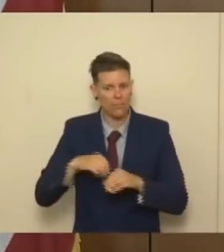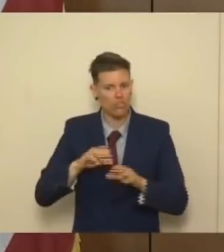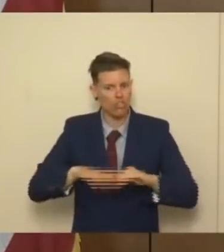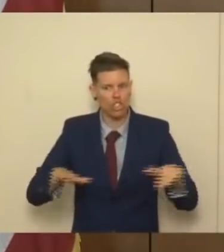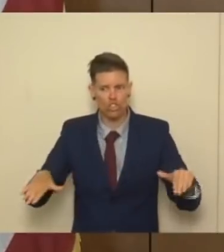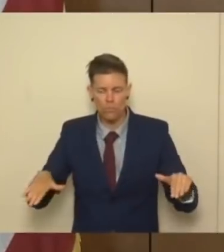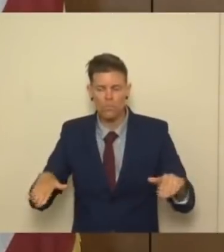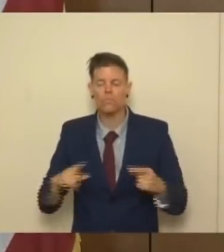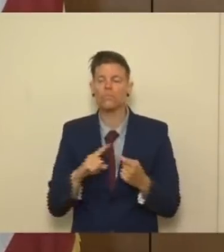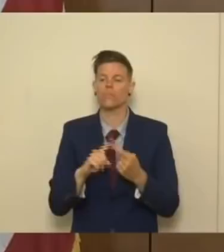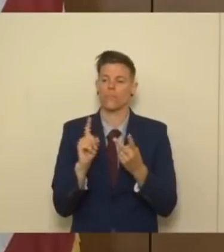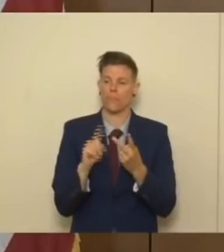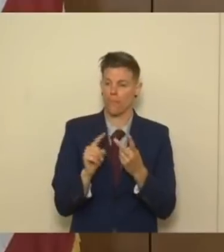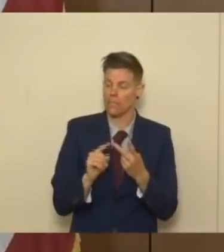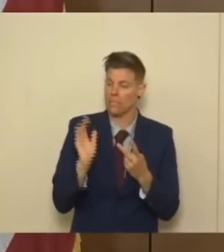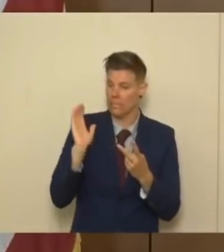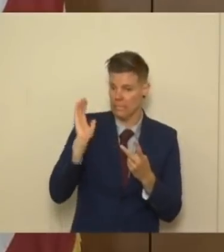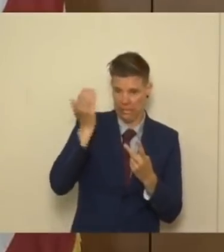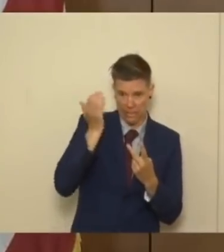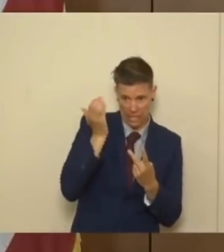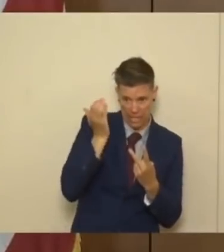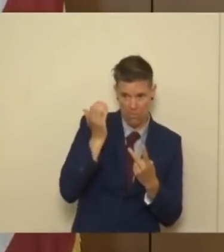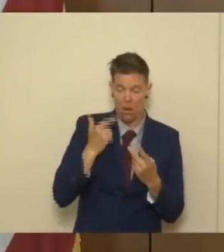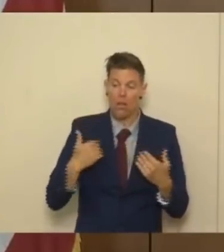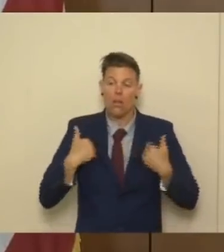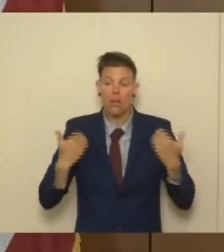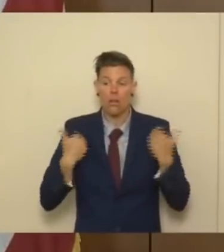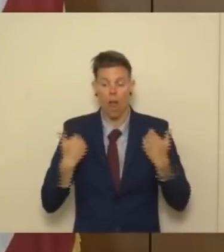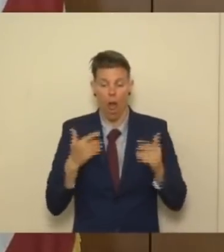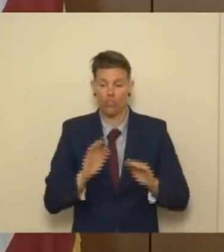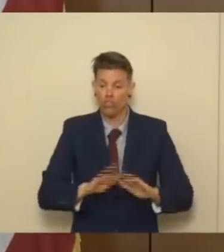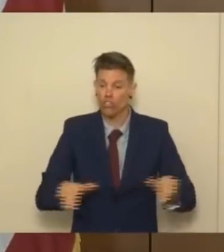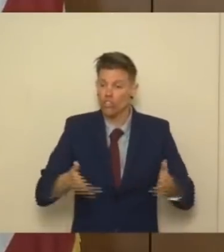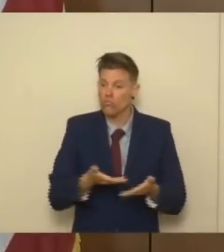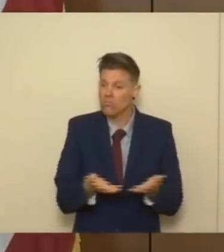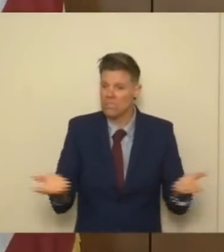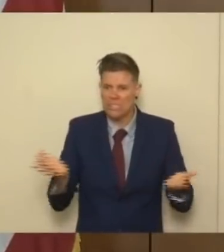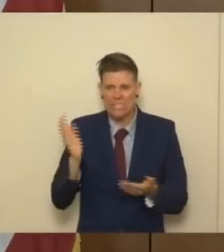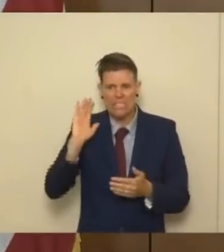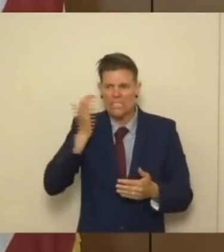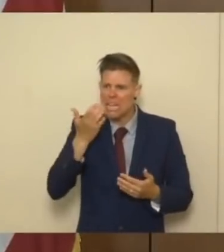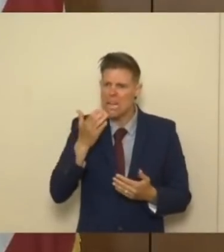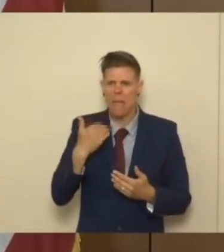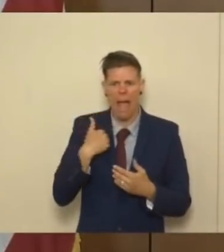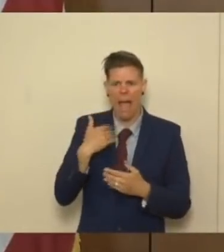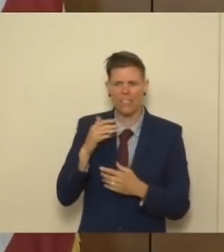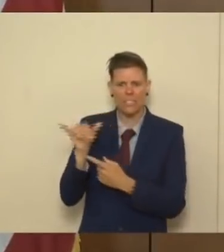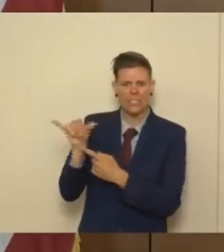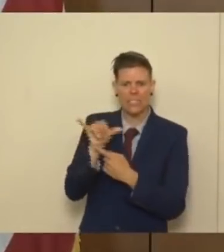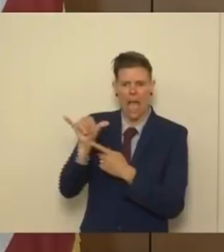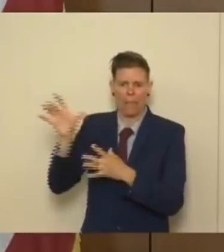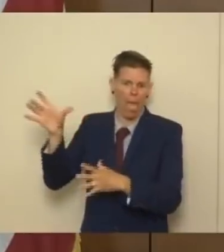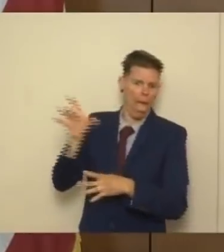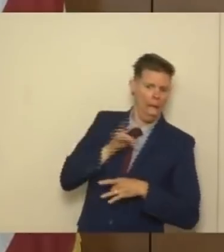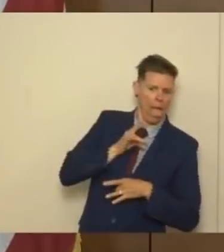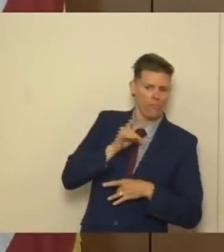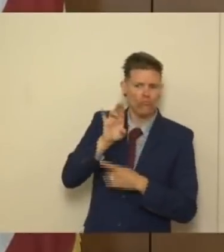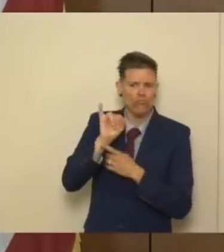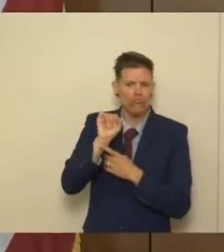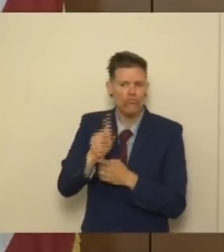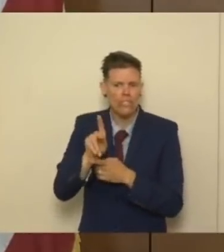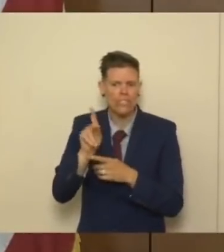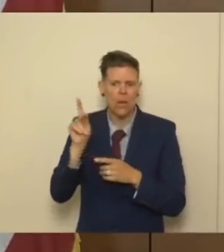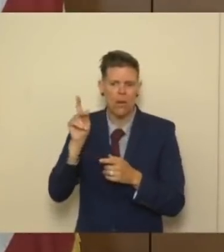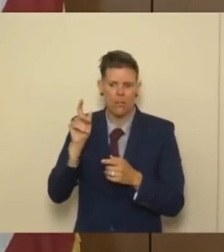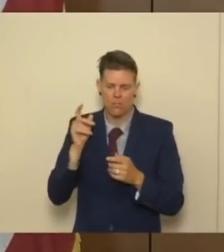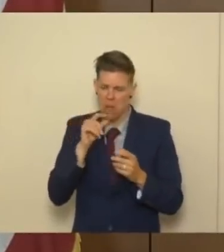and the same risks if they actually become infected with COVID-19. What's different then about New Mexico?